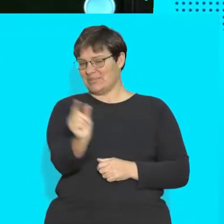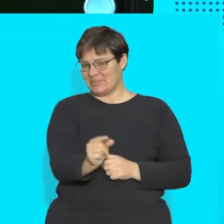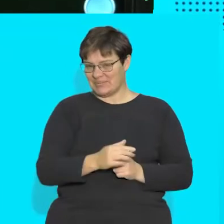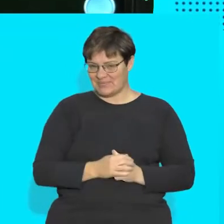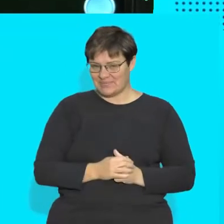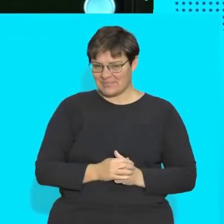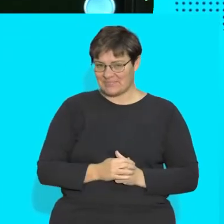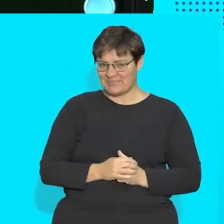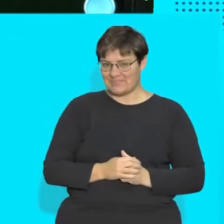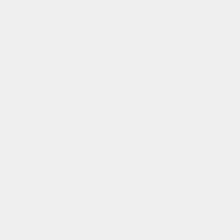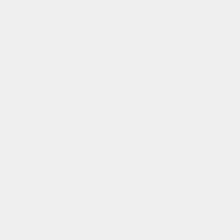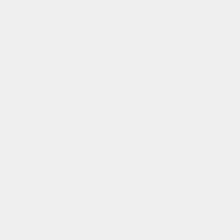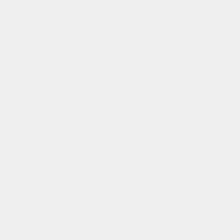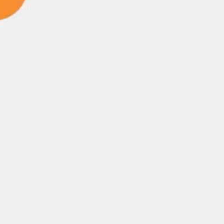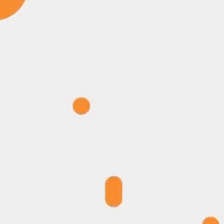in a couple of minutes.